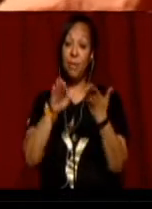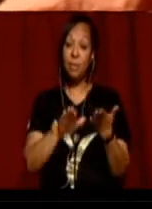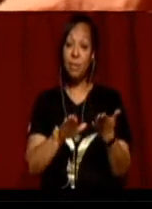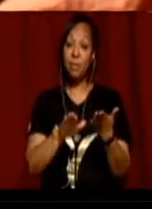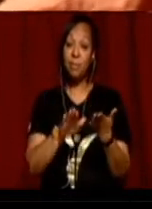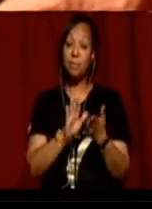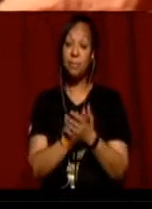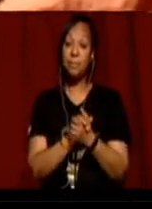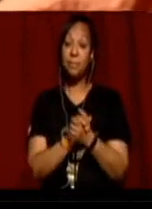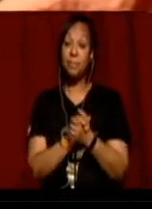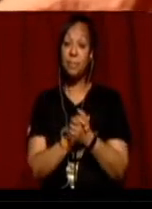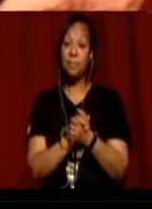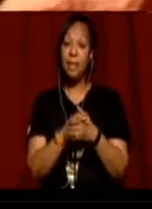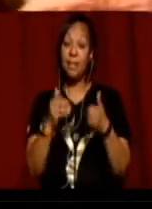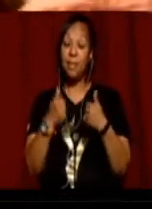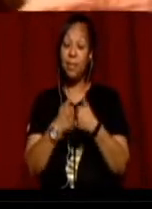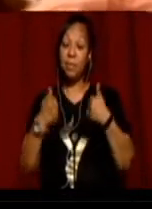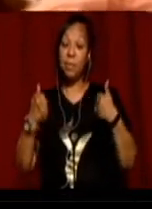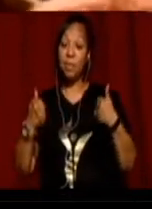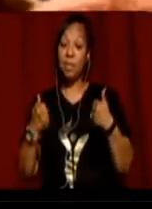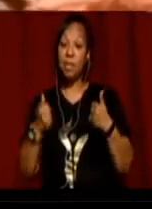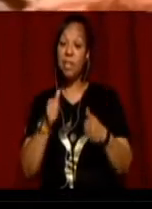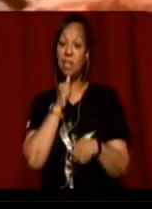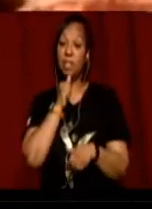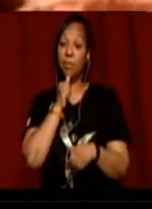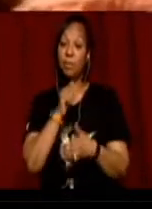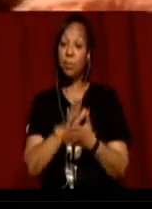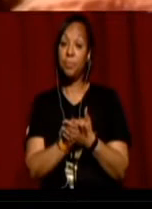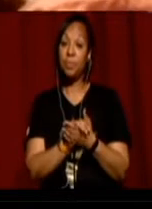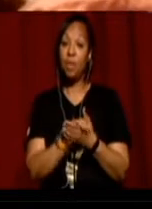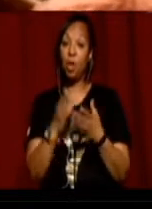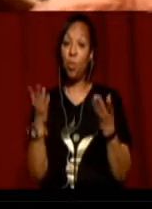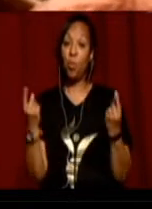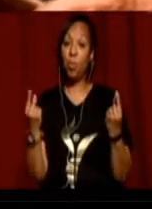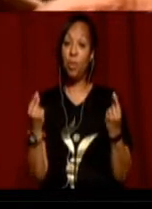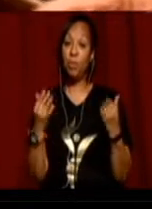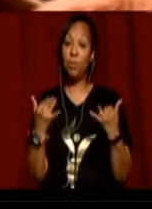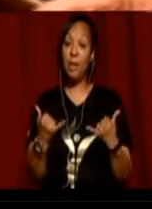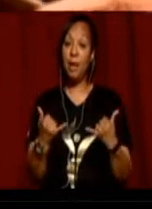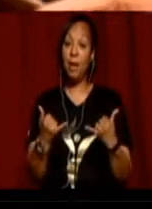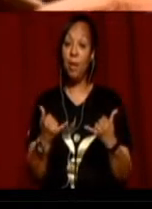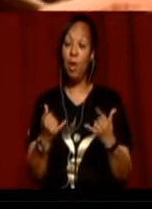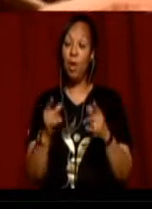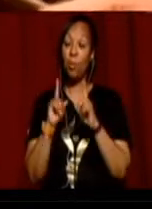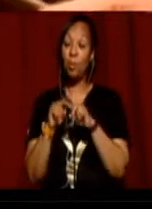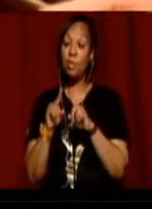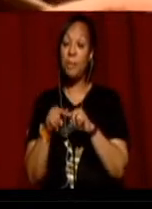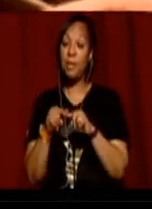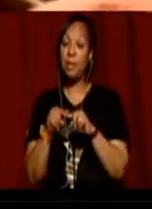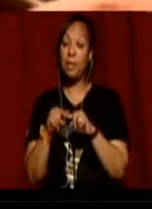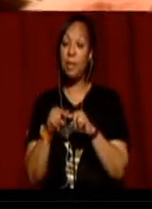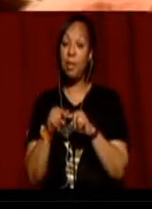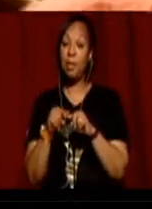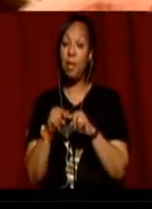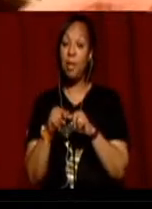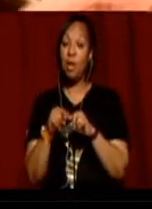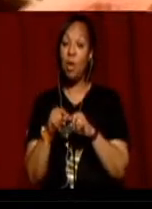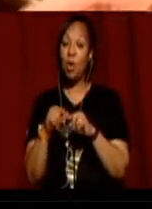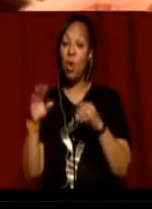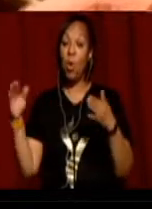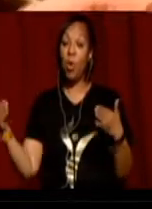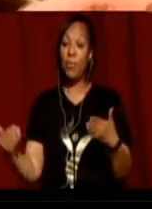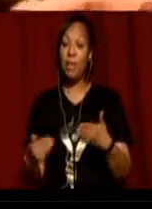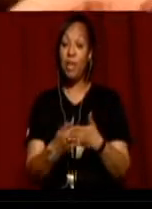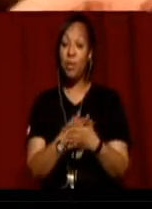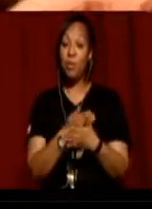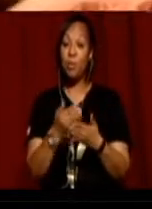have to suffer from. So what we do now will depend on how severe that next wave will